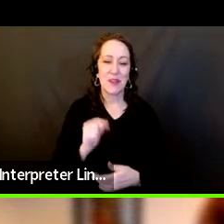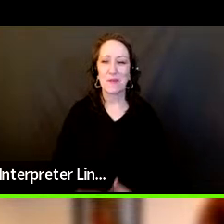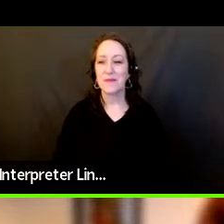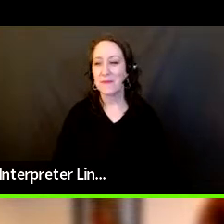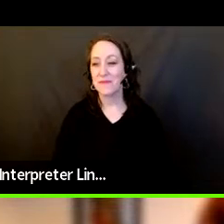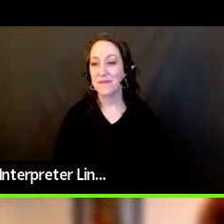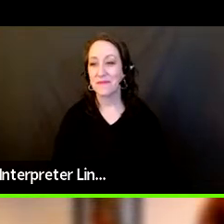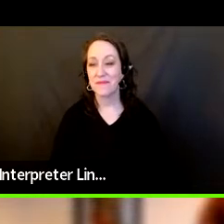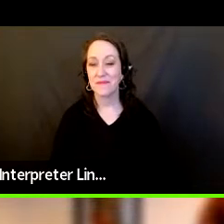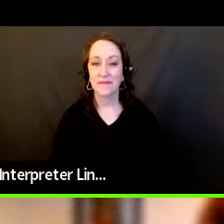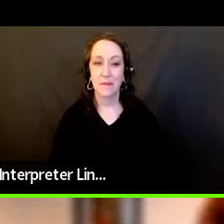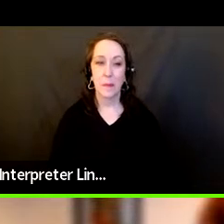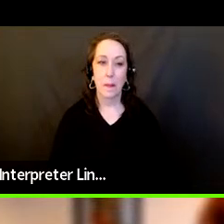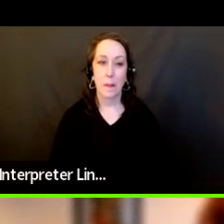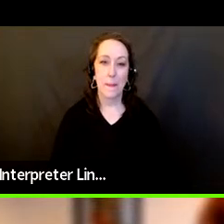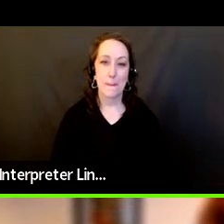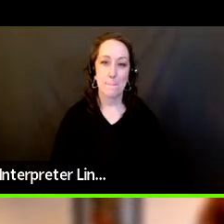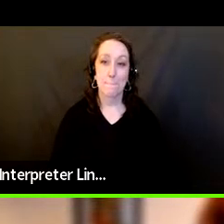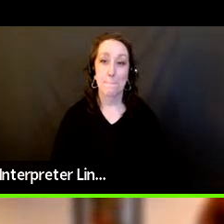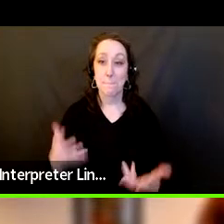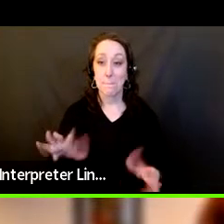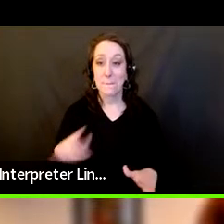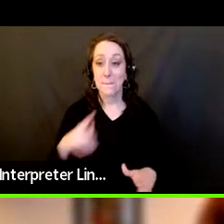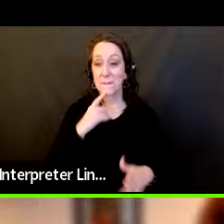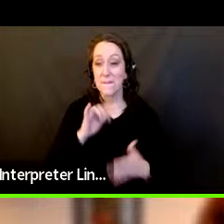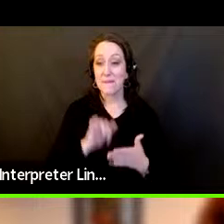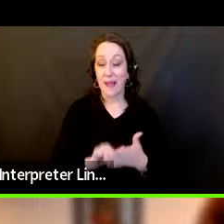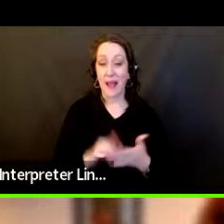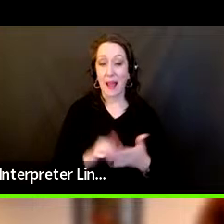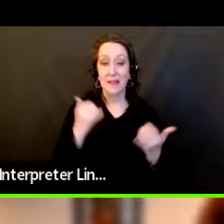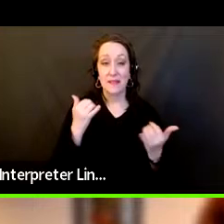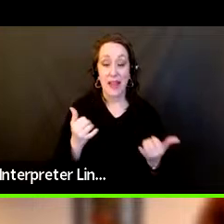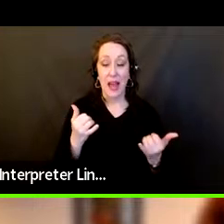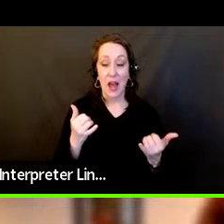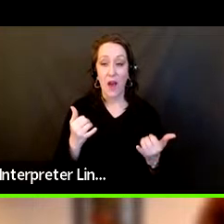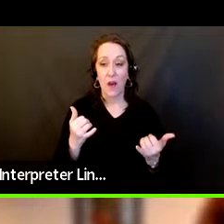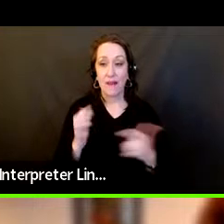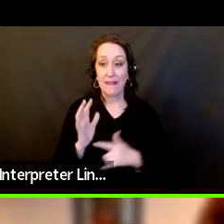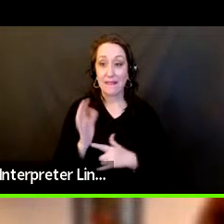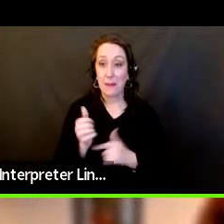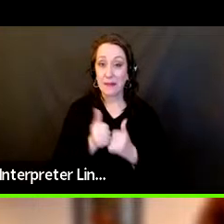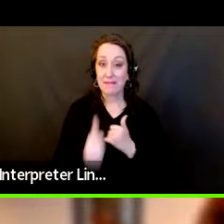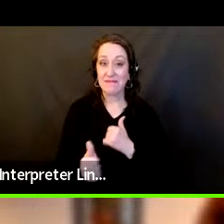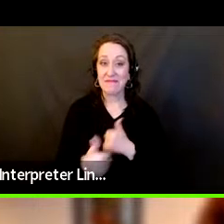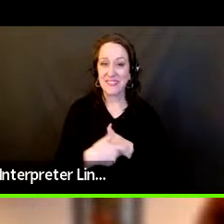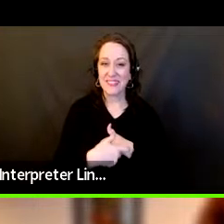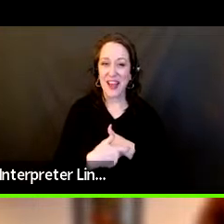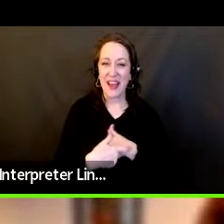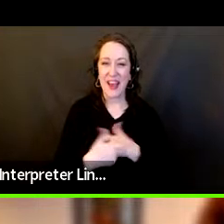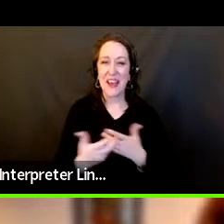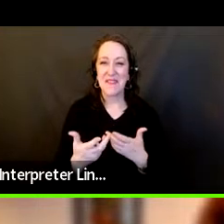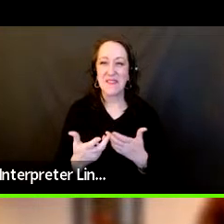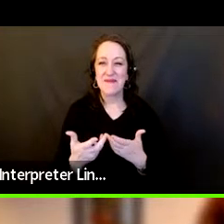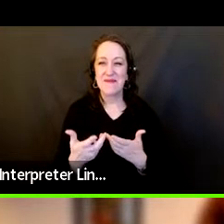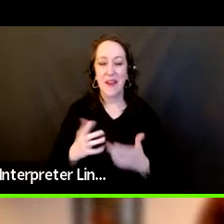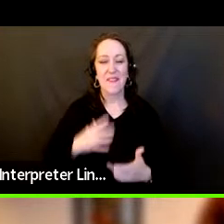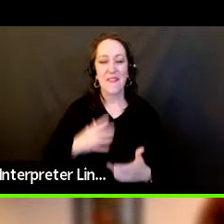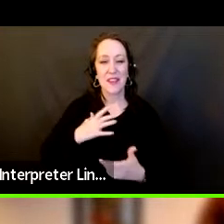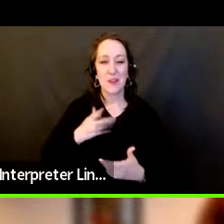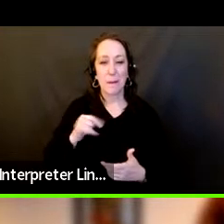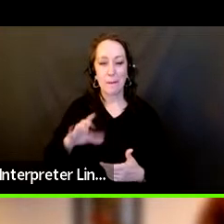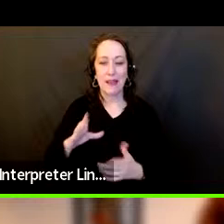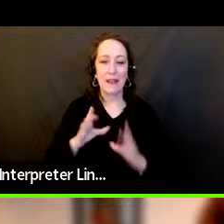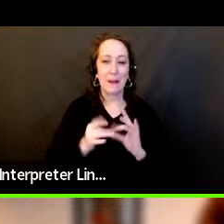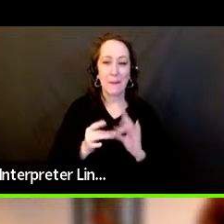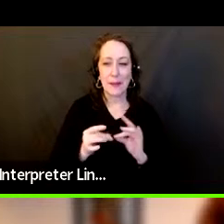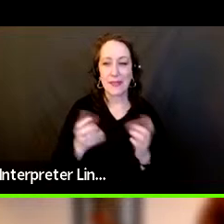that. With that said, at this point, we are 5 minutes over time, but this is our official public